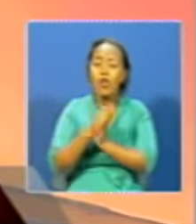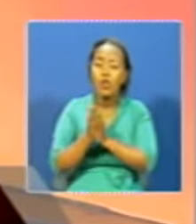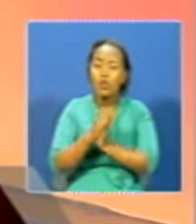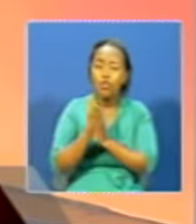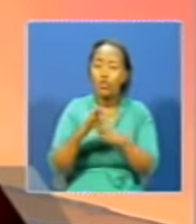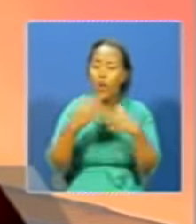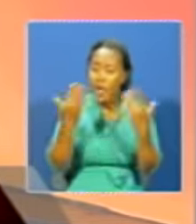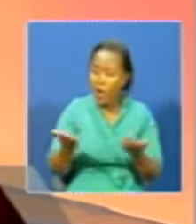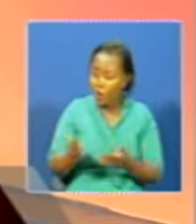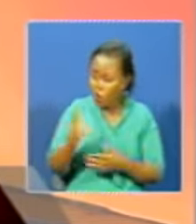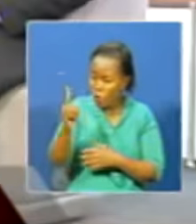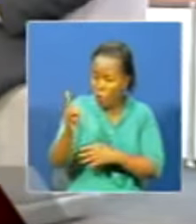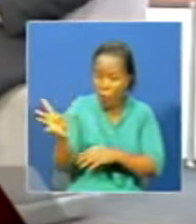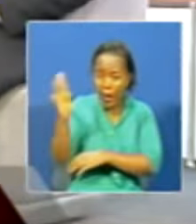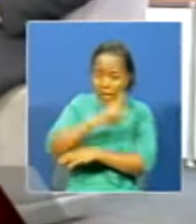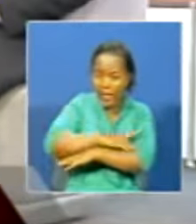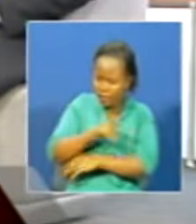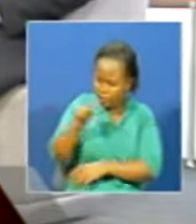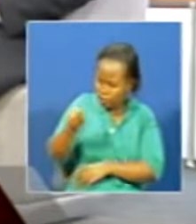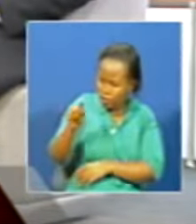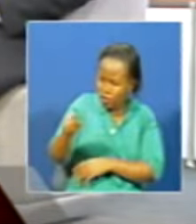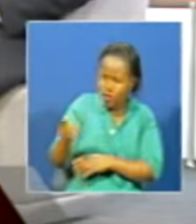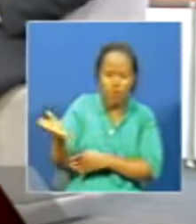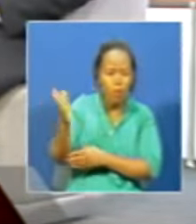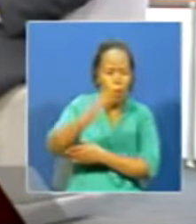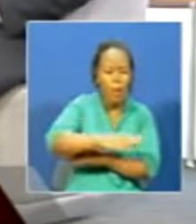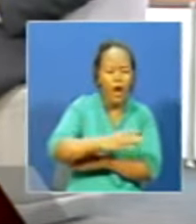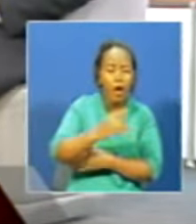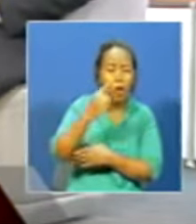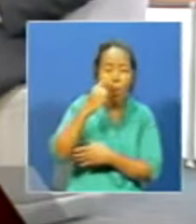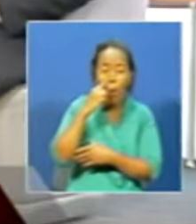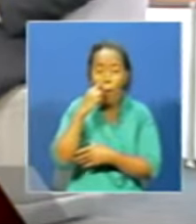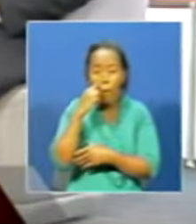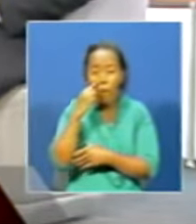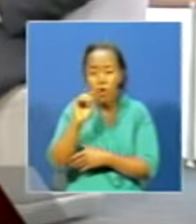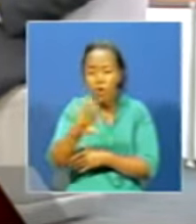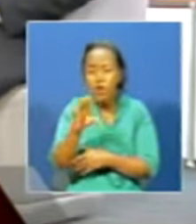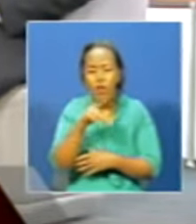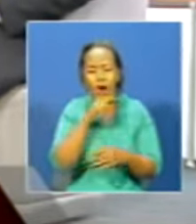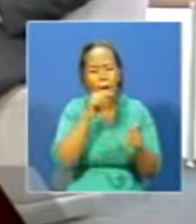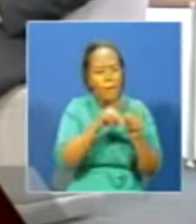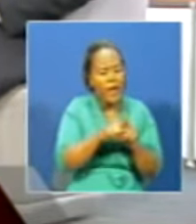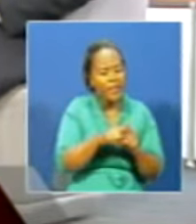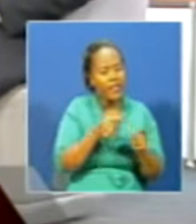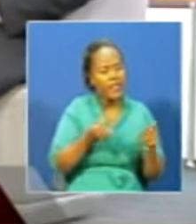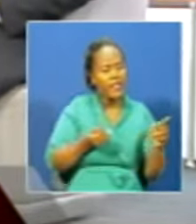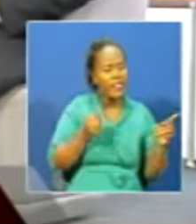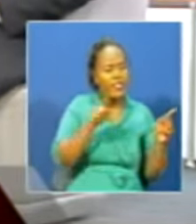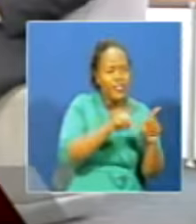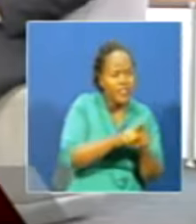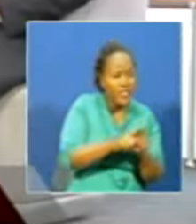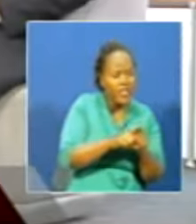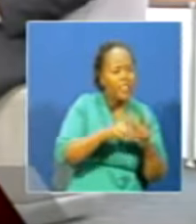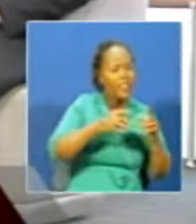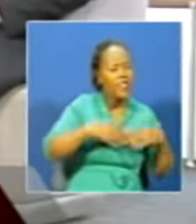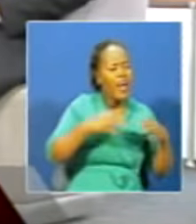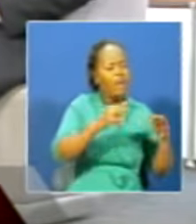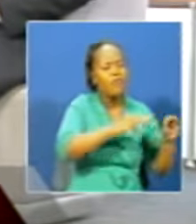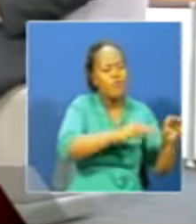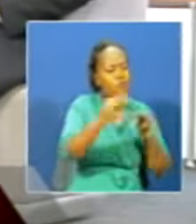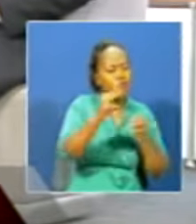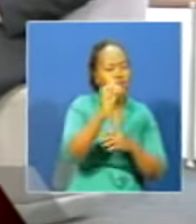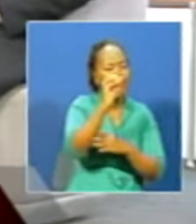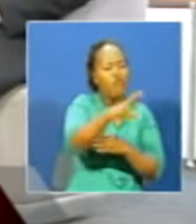you came back home and found that your siblings had been shipped off to a faraway place, some yes. place called